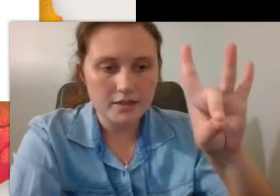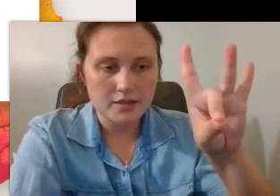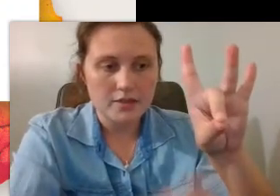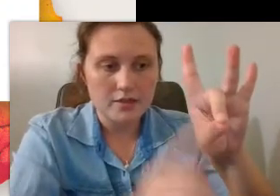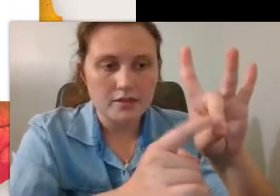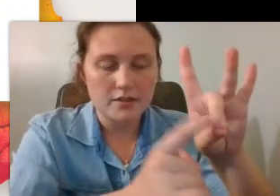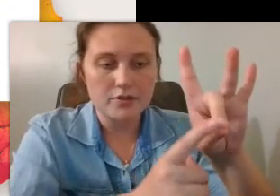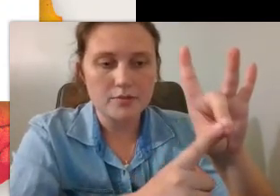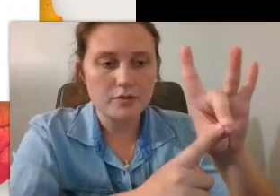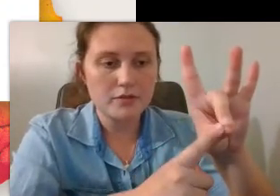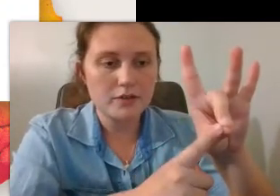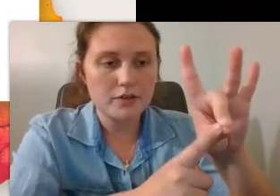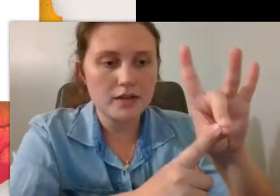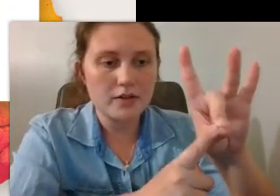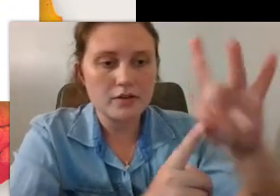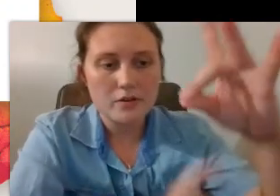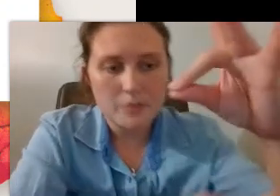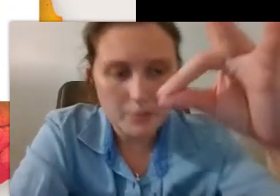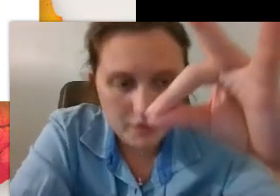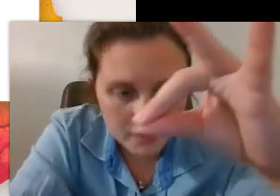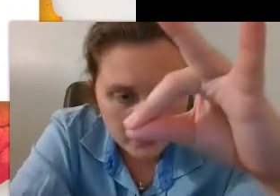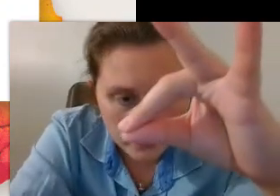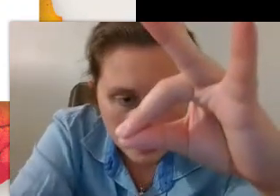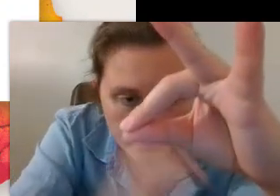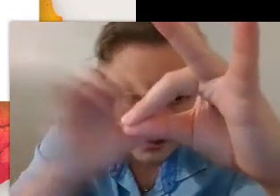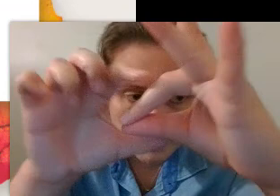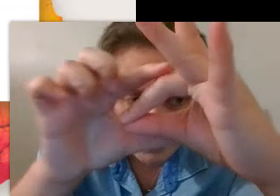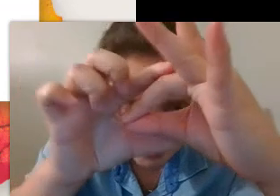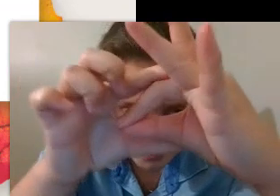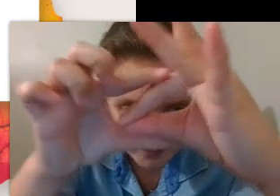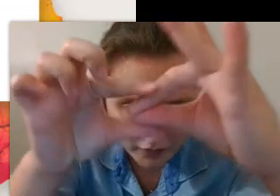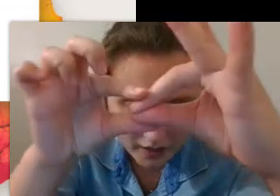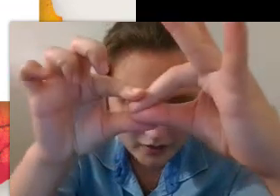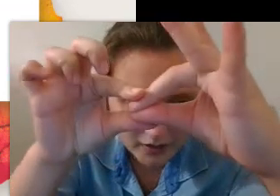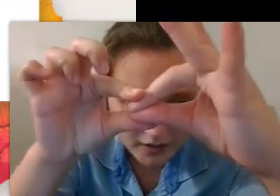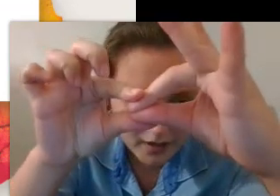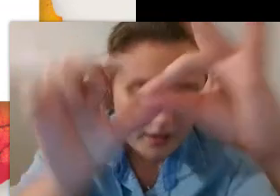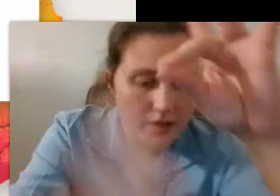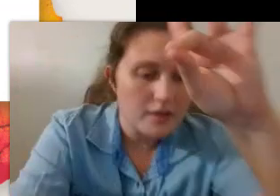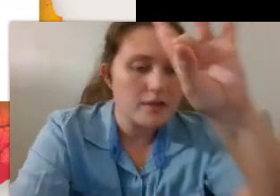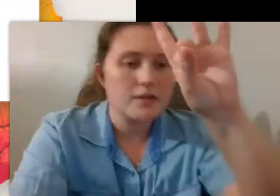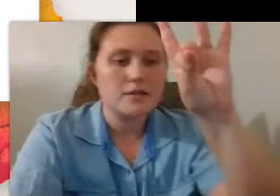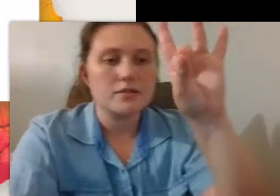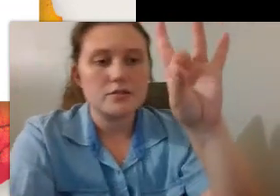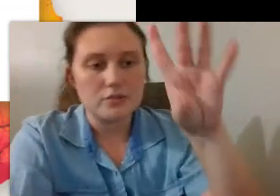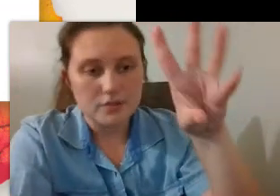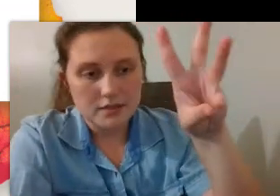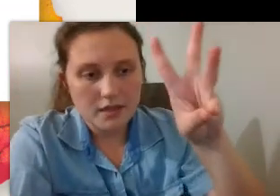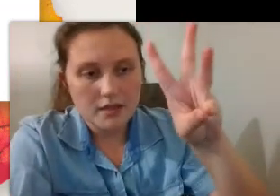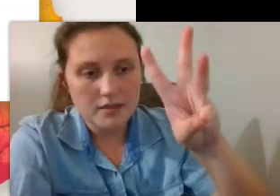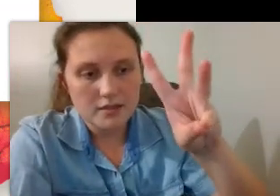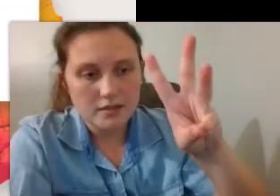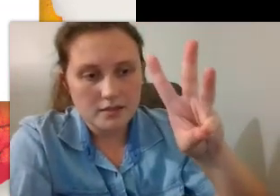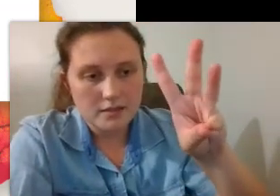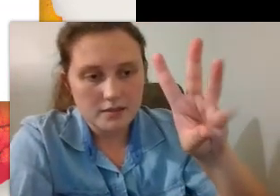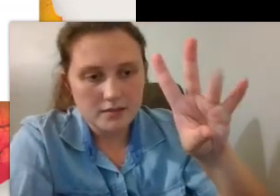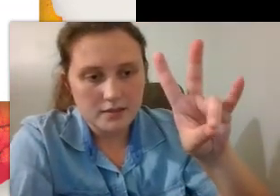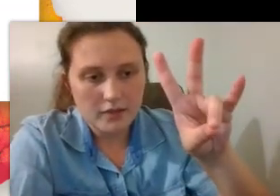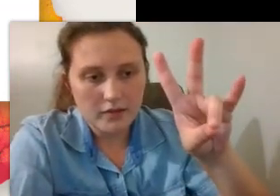8. This is your middle finger down. Remember, this is flat. It's kind of flat, okay? So